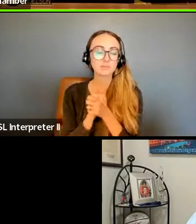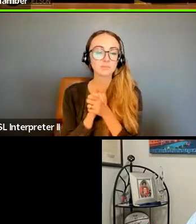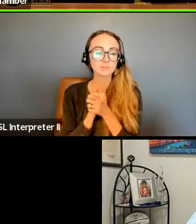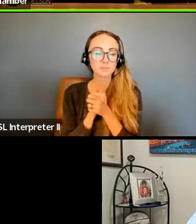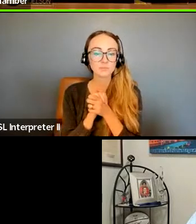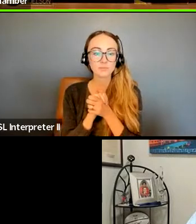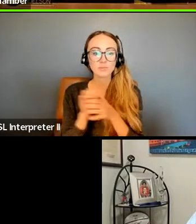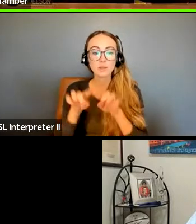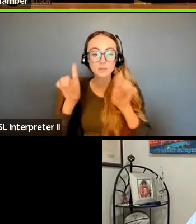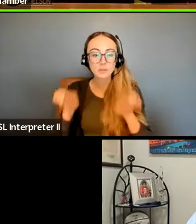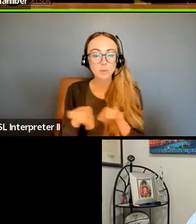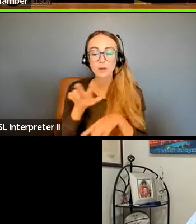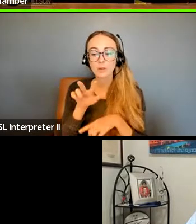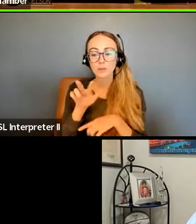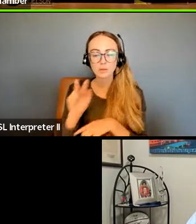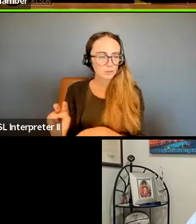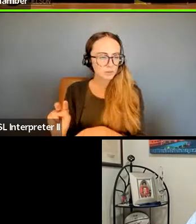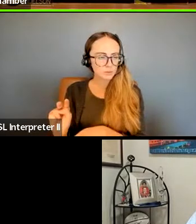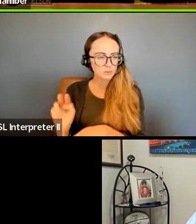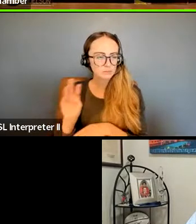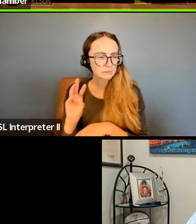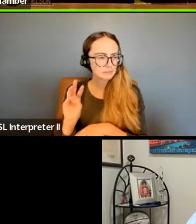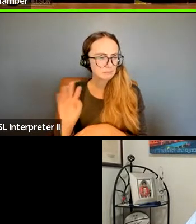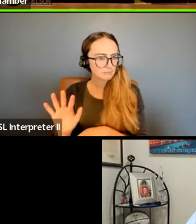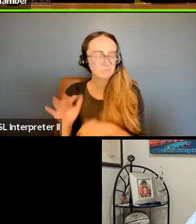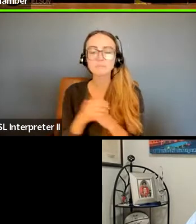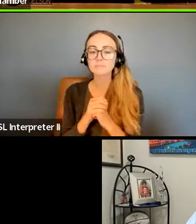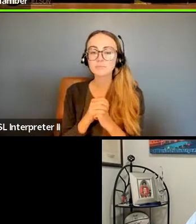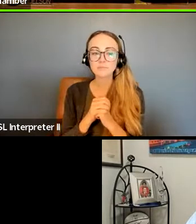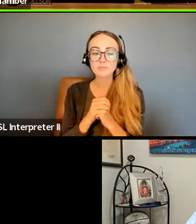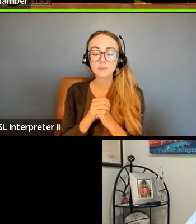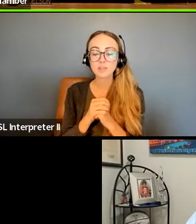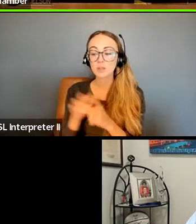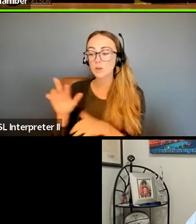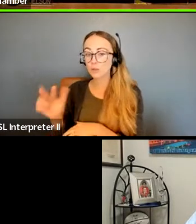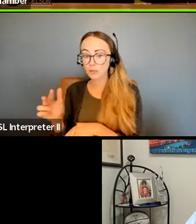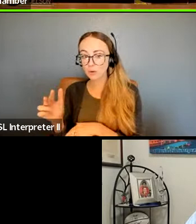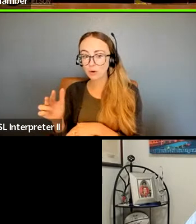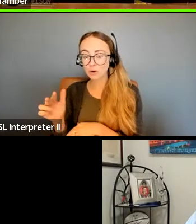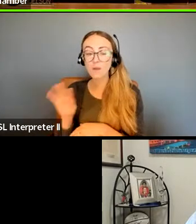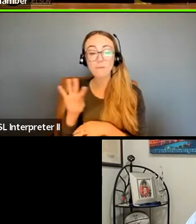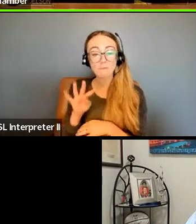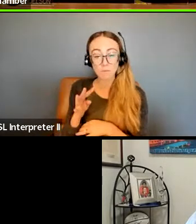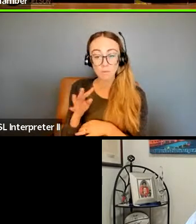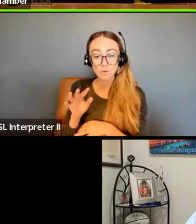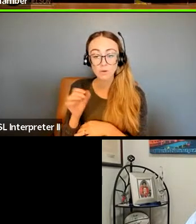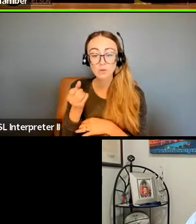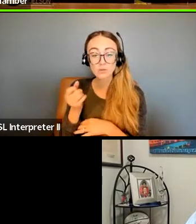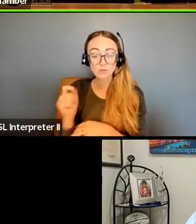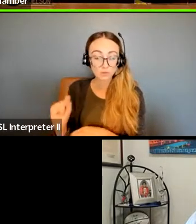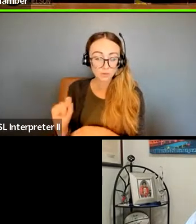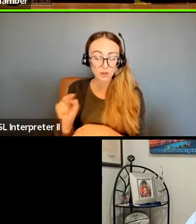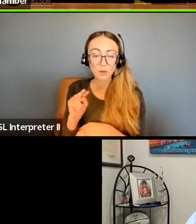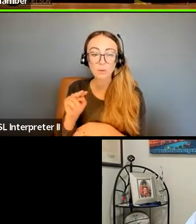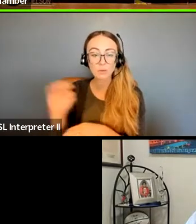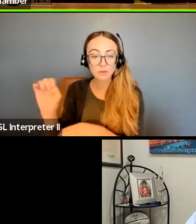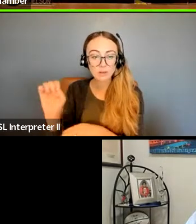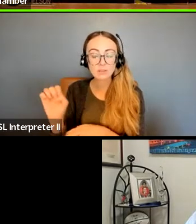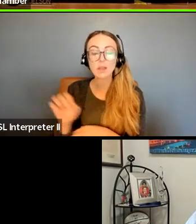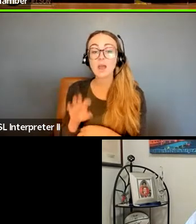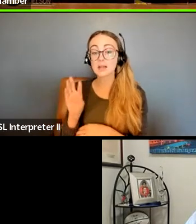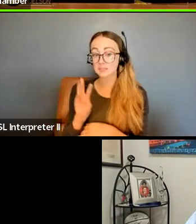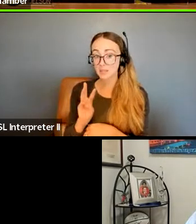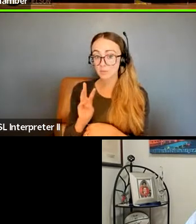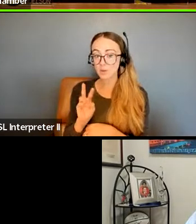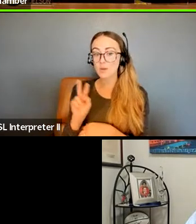Square 3562 is bounded by 3rd and 4th Streets Northeast and W and V